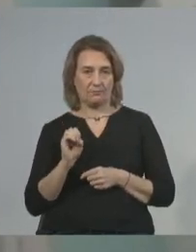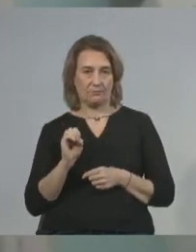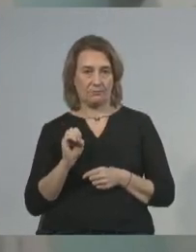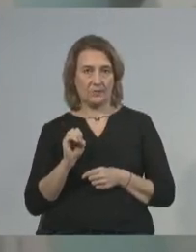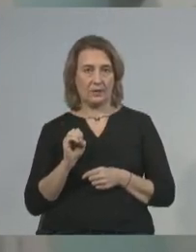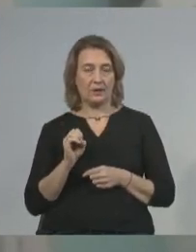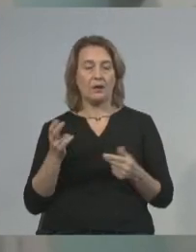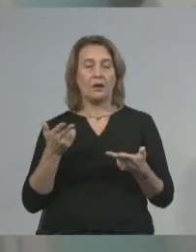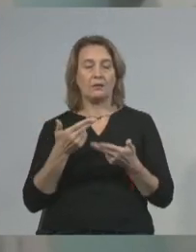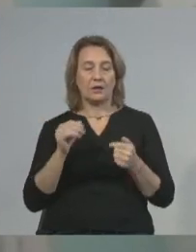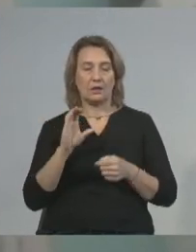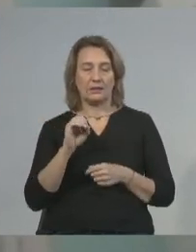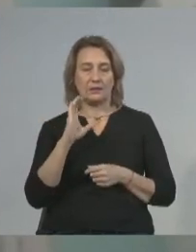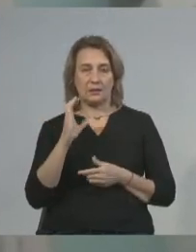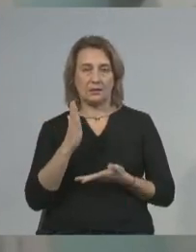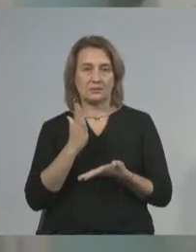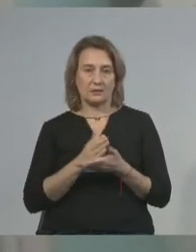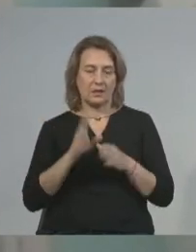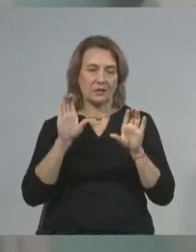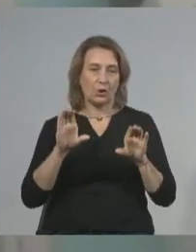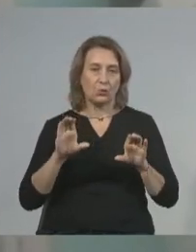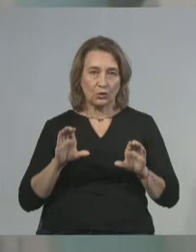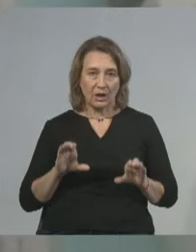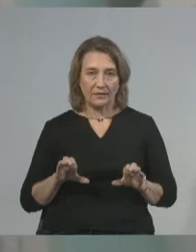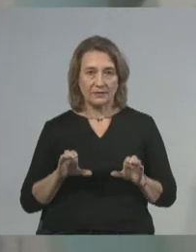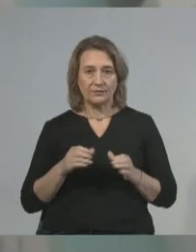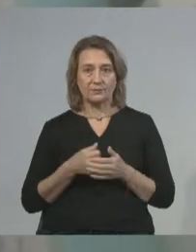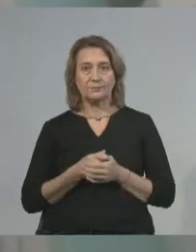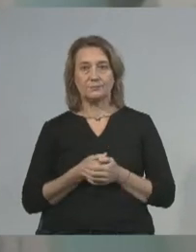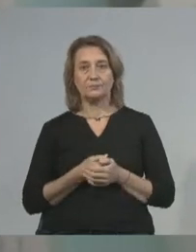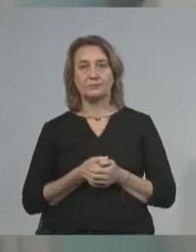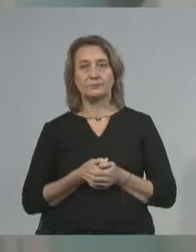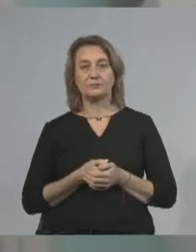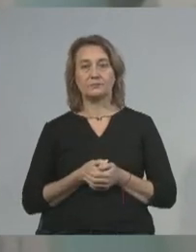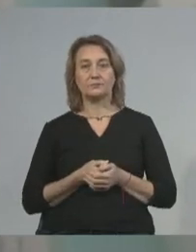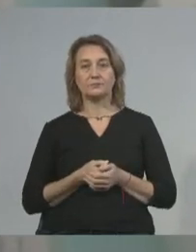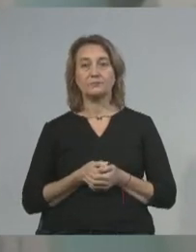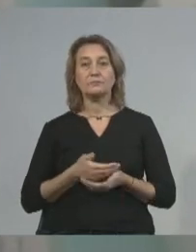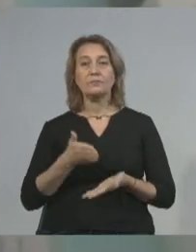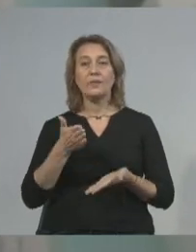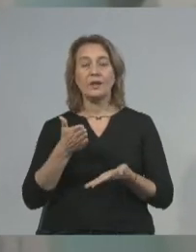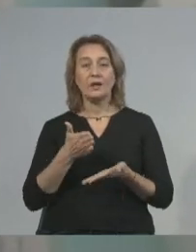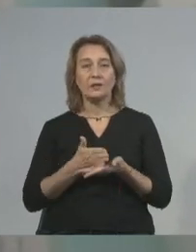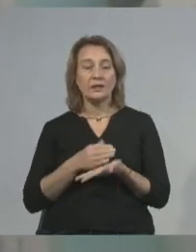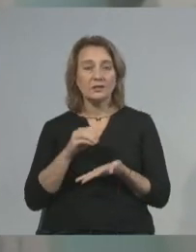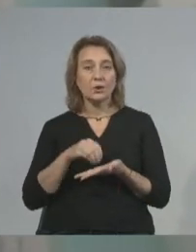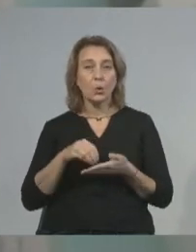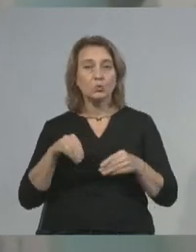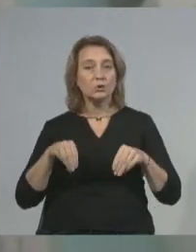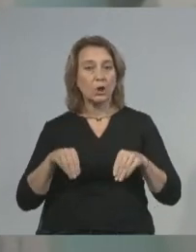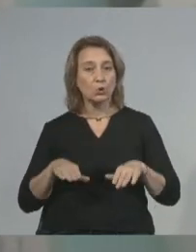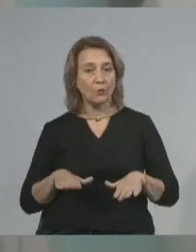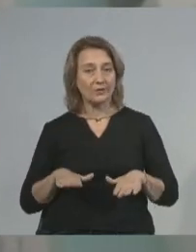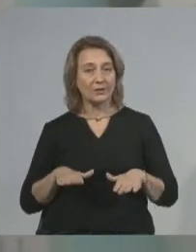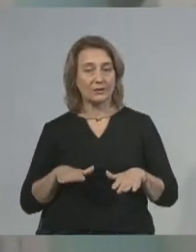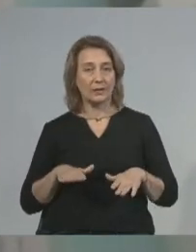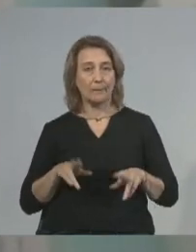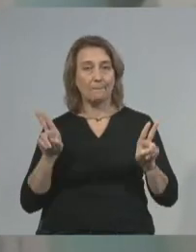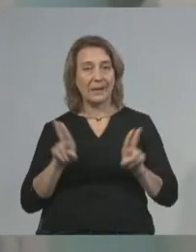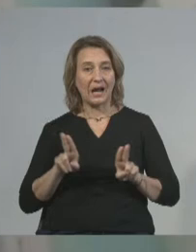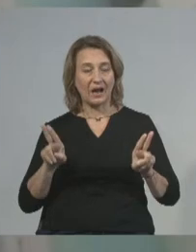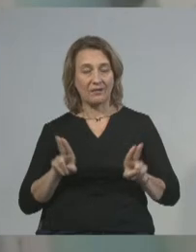between governments and probably with parties in involved like united nations uh